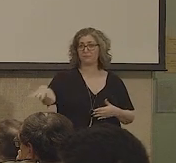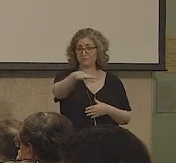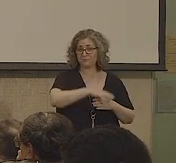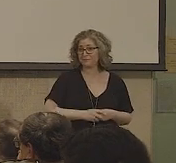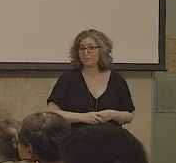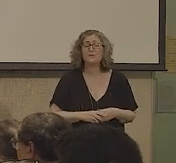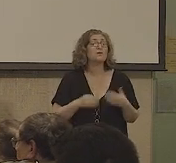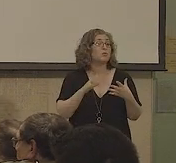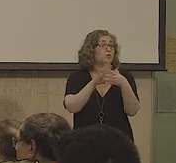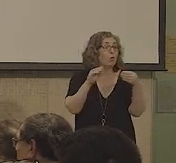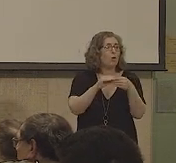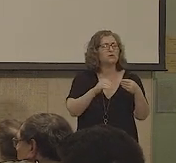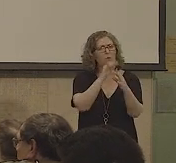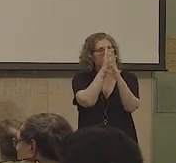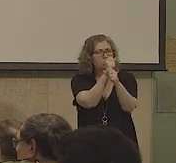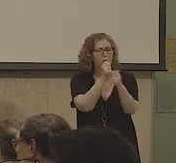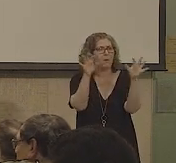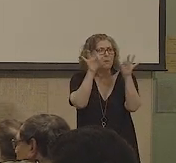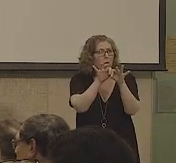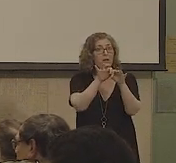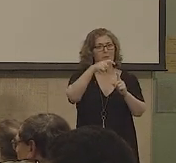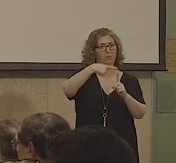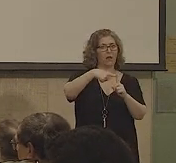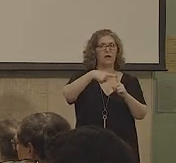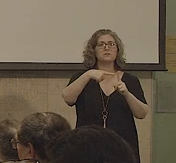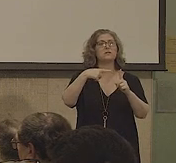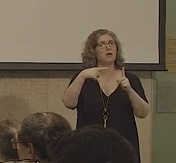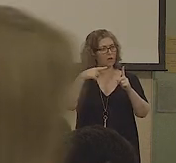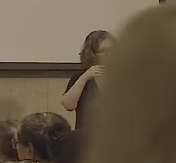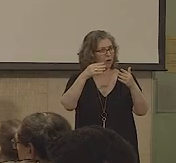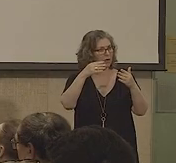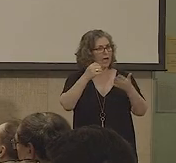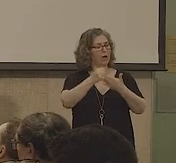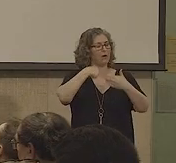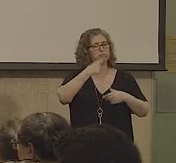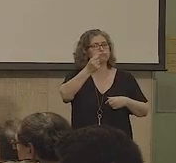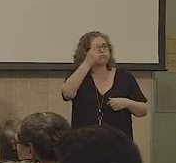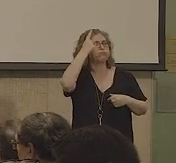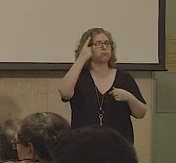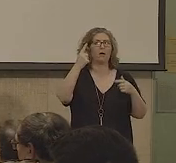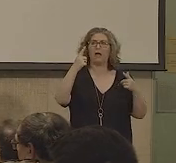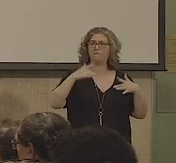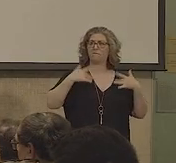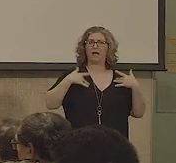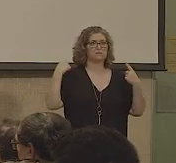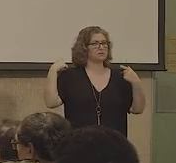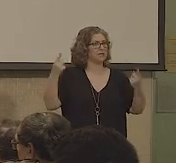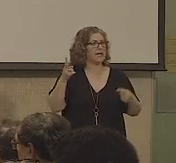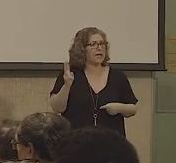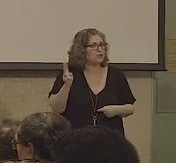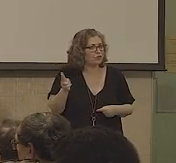only compelling and important on their own, but also open a window onto larger events in